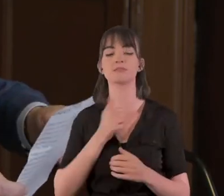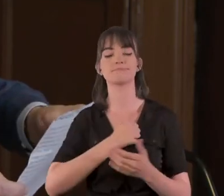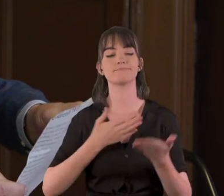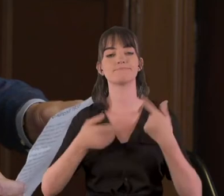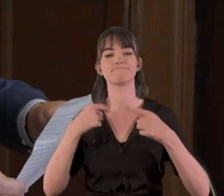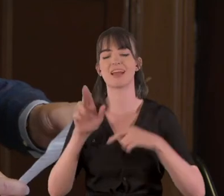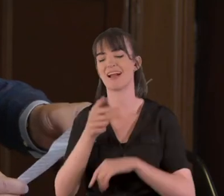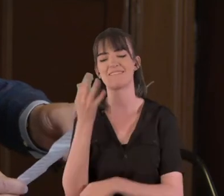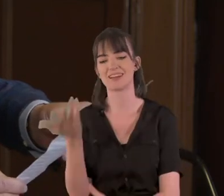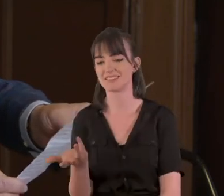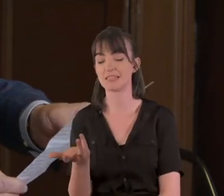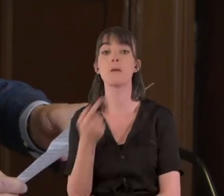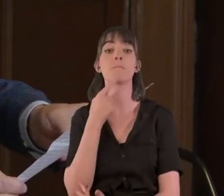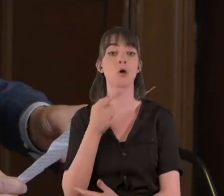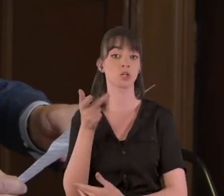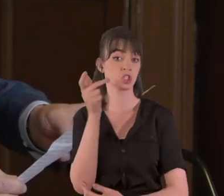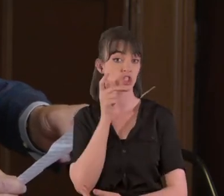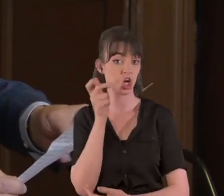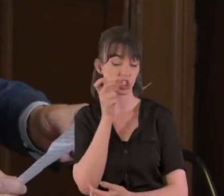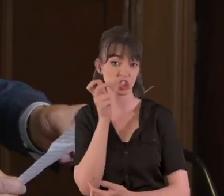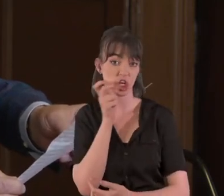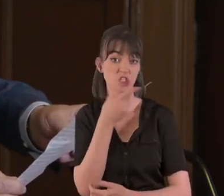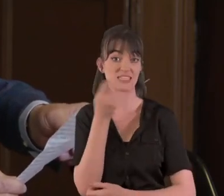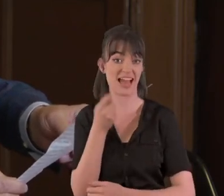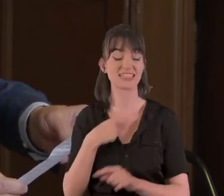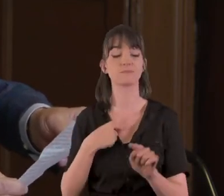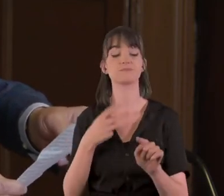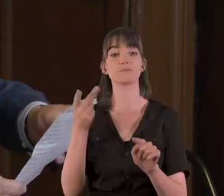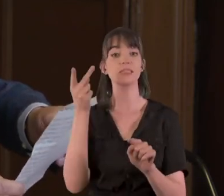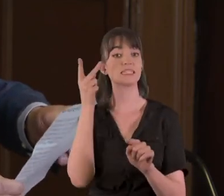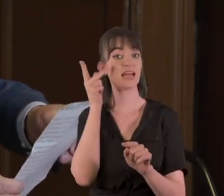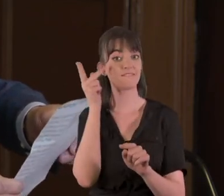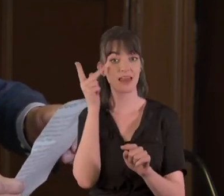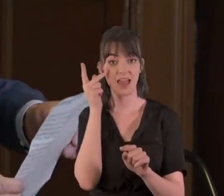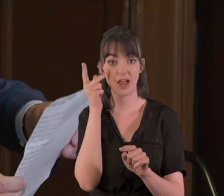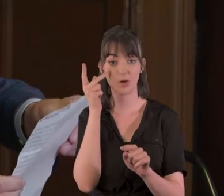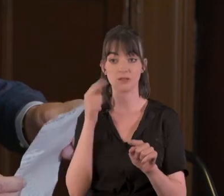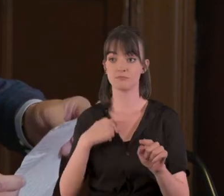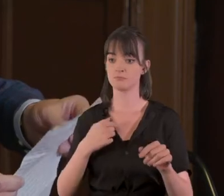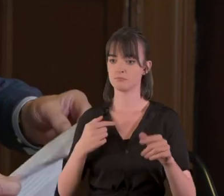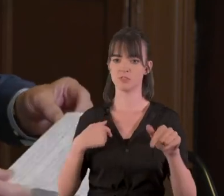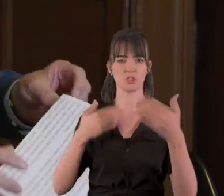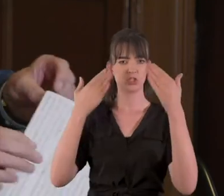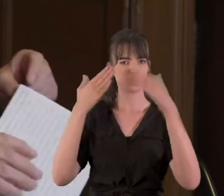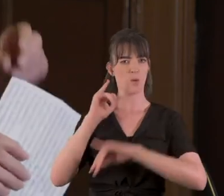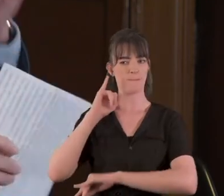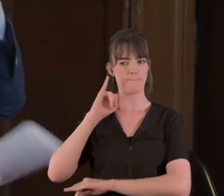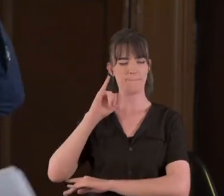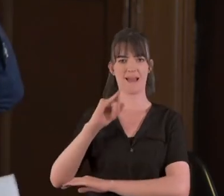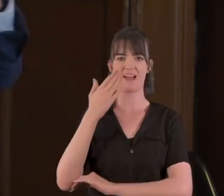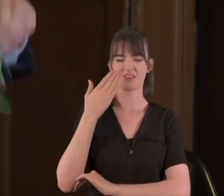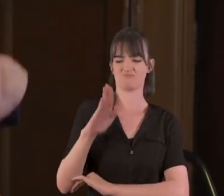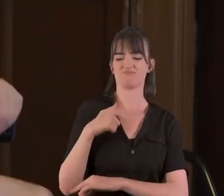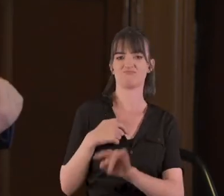Can't find it. But what he says is that De Valera has absolutely shown bad faith in tearing